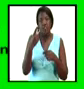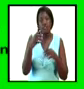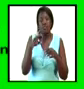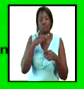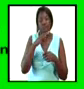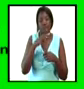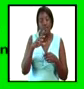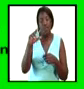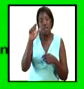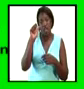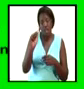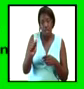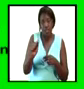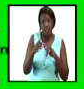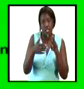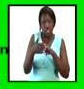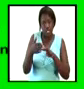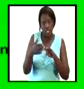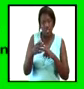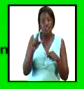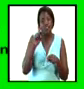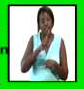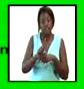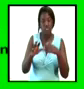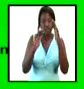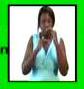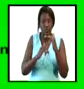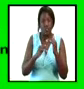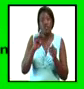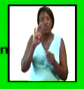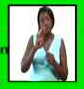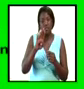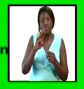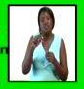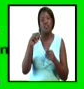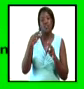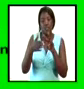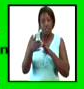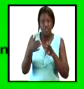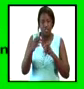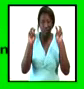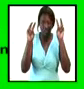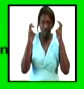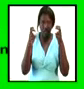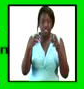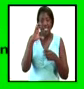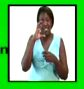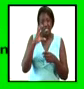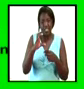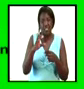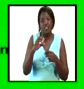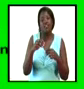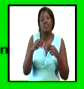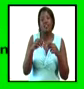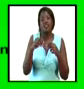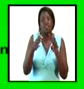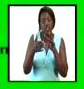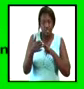introduction, B, to read the title, or C, to read the conclusion? Let me repeat the question.